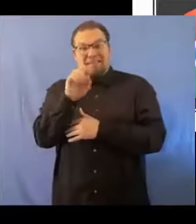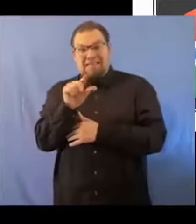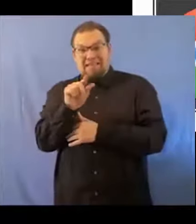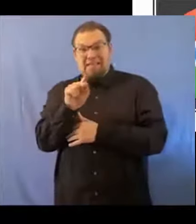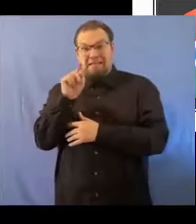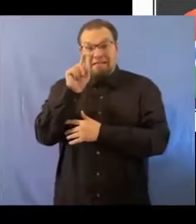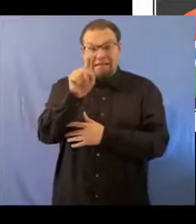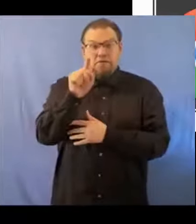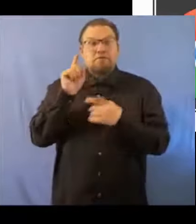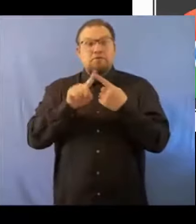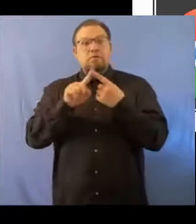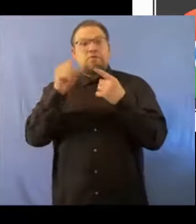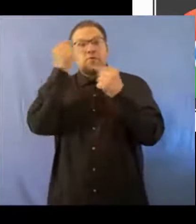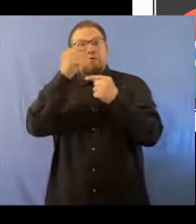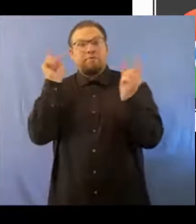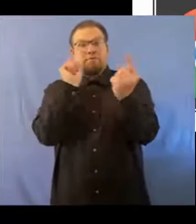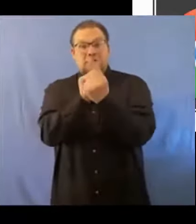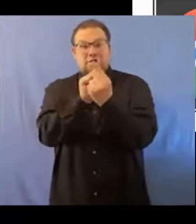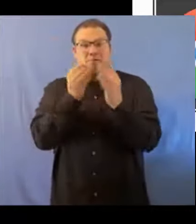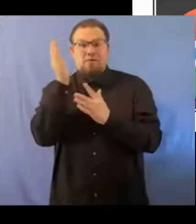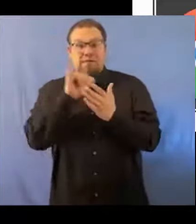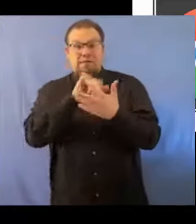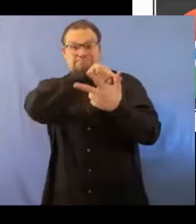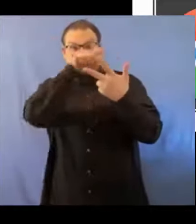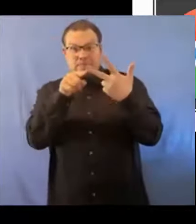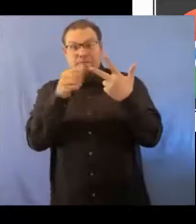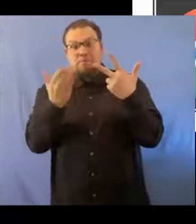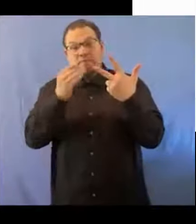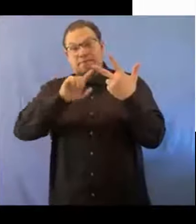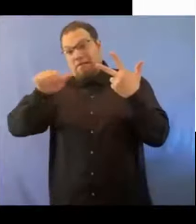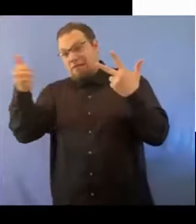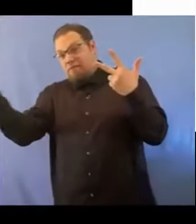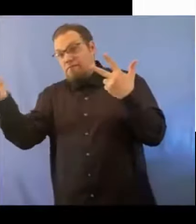of these or more platforms.